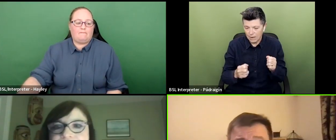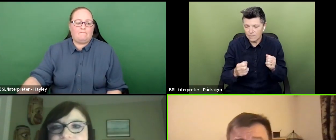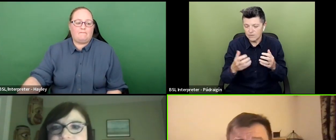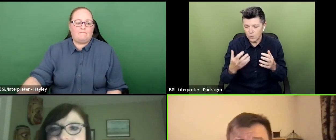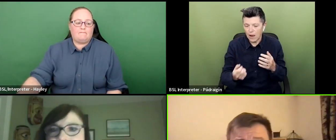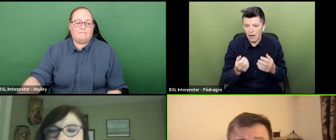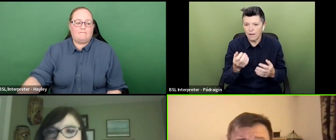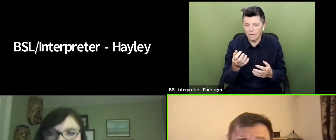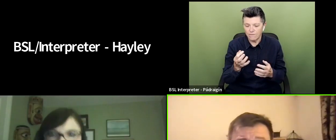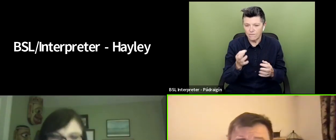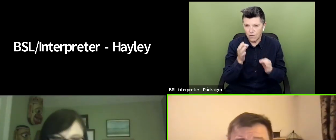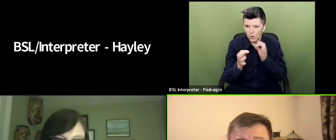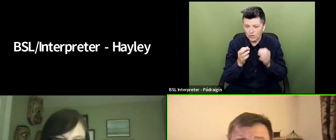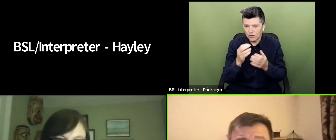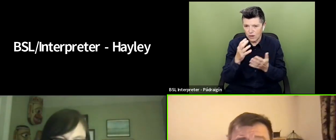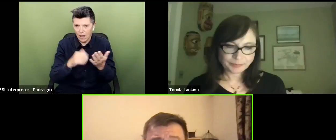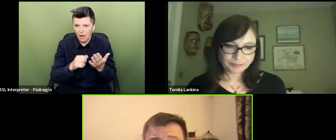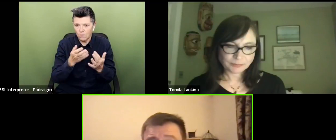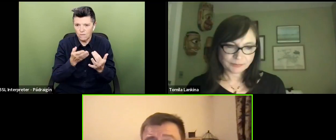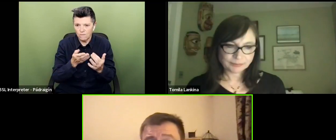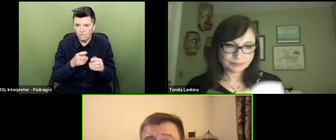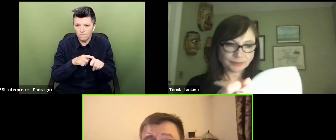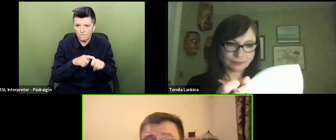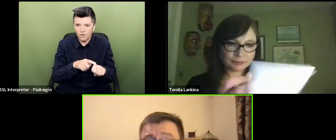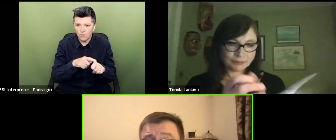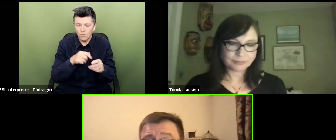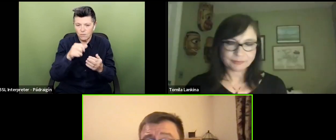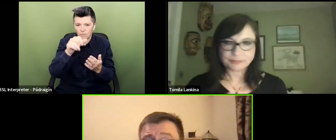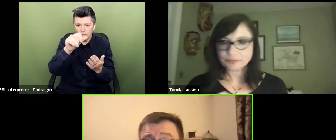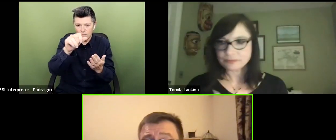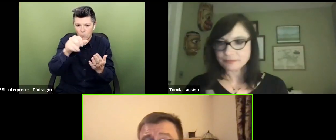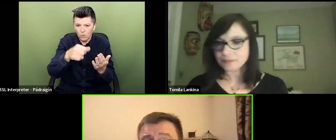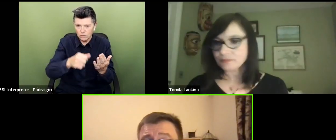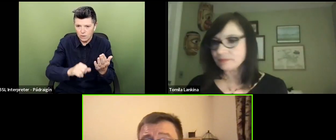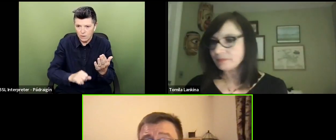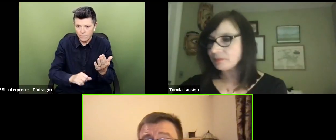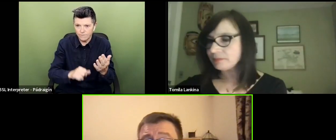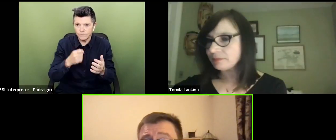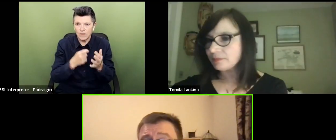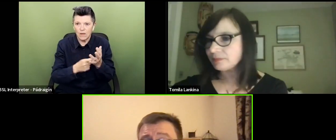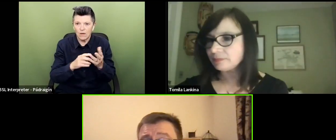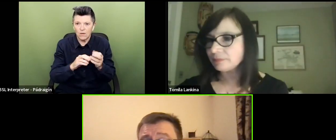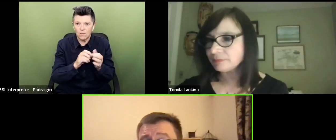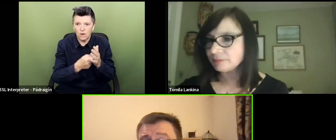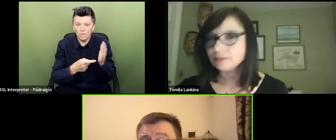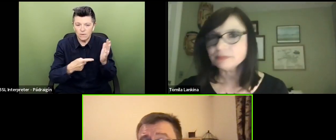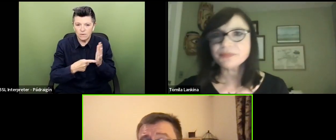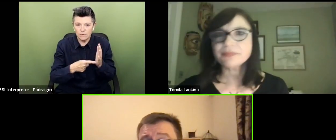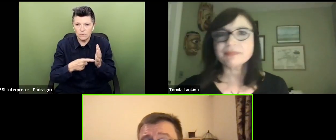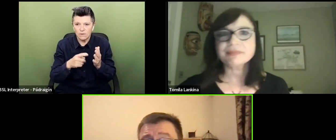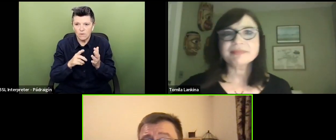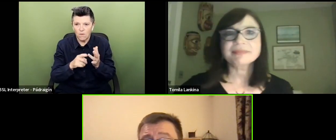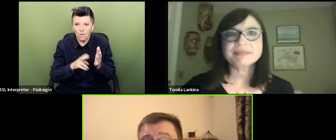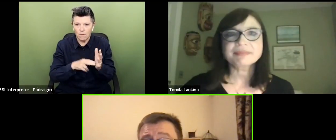them in the order they were received. Robert Ong asks from Toronto,